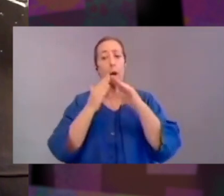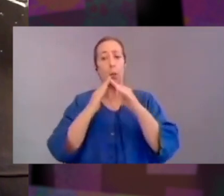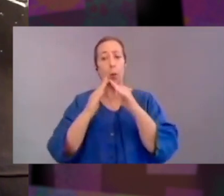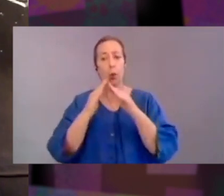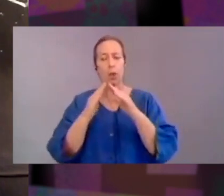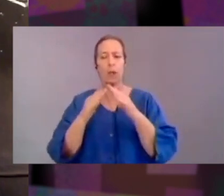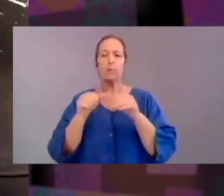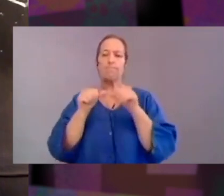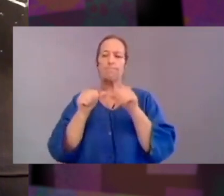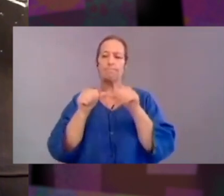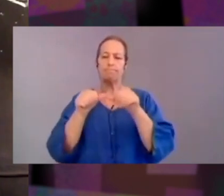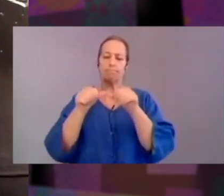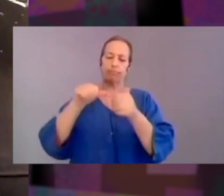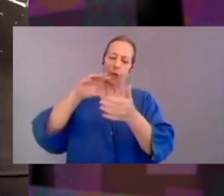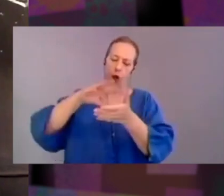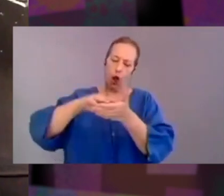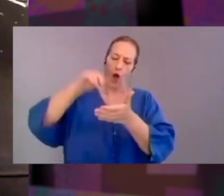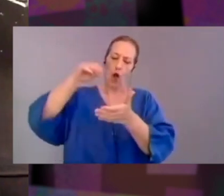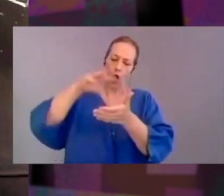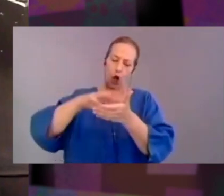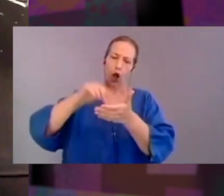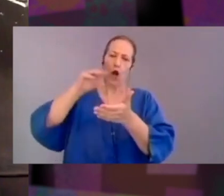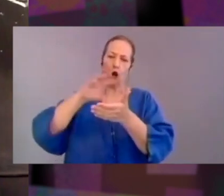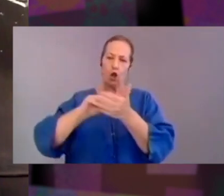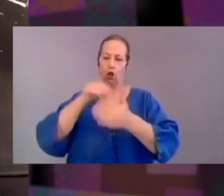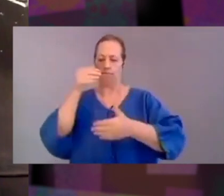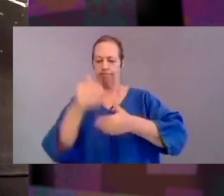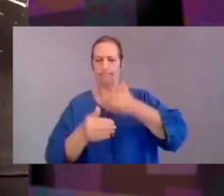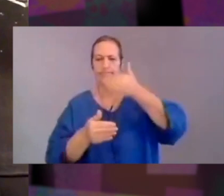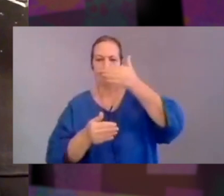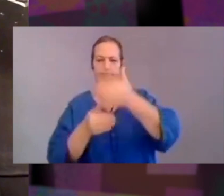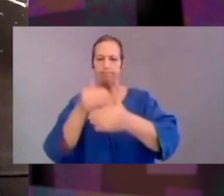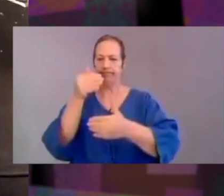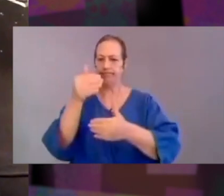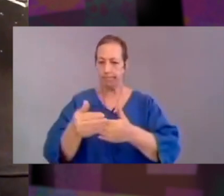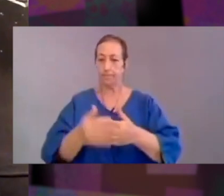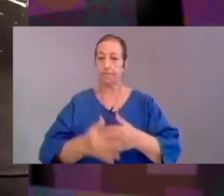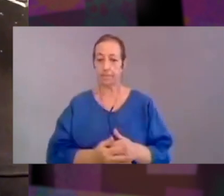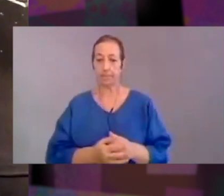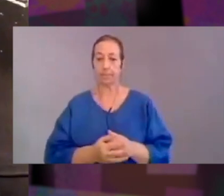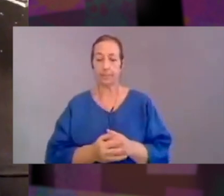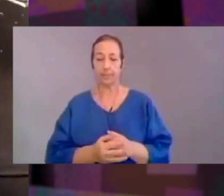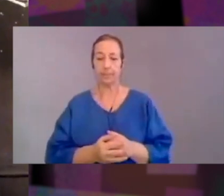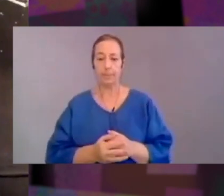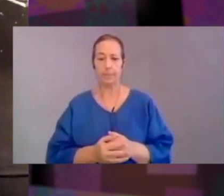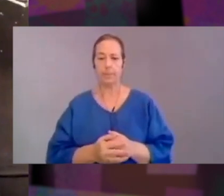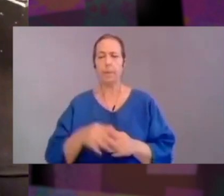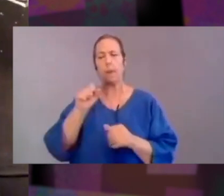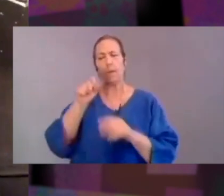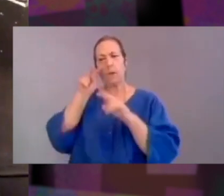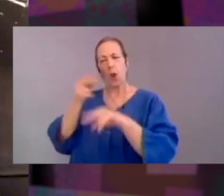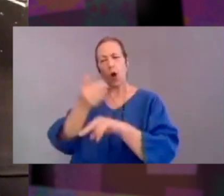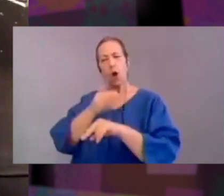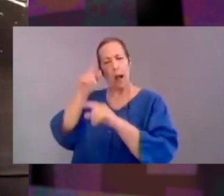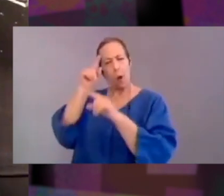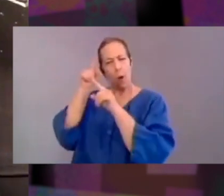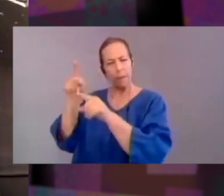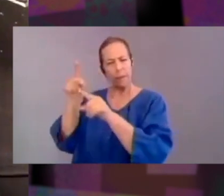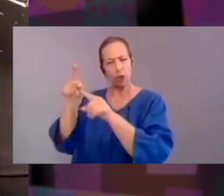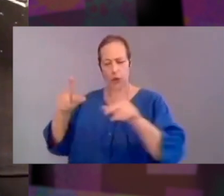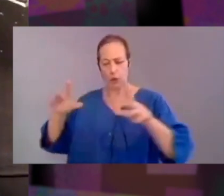Lastly, the way we go about this work is in our mission too, to foster relationships and reciprocity between